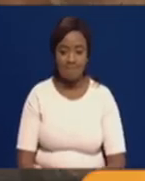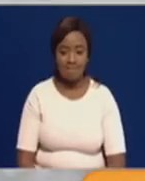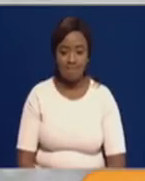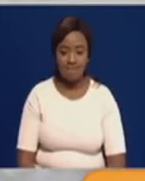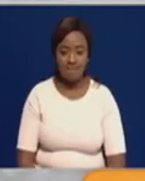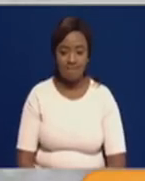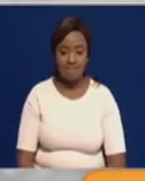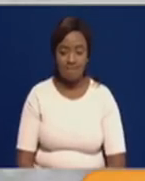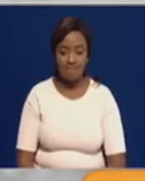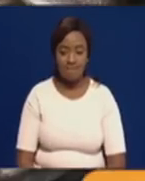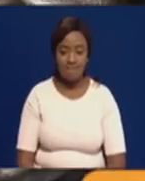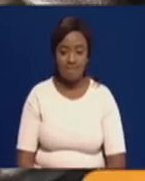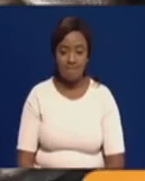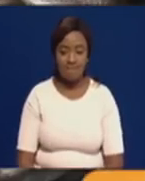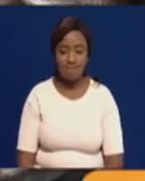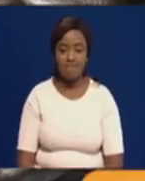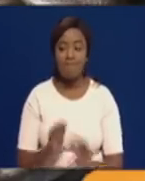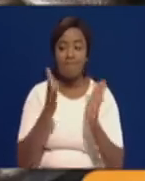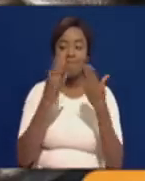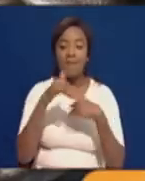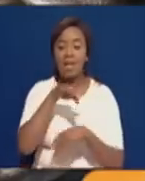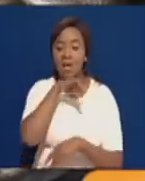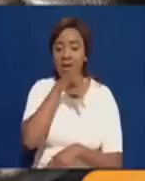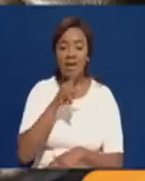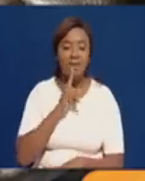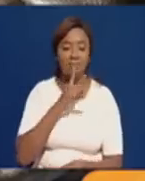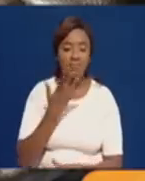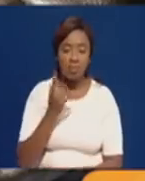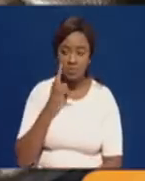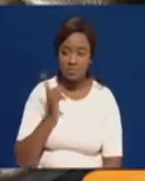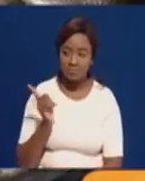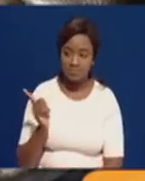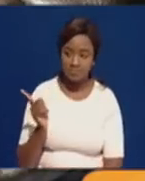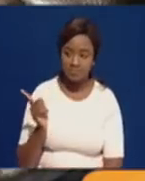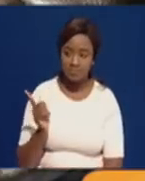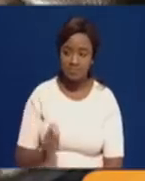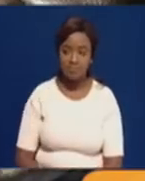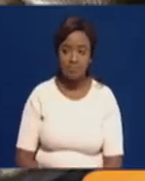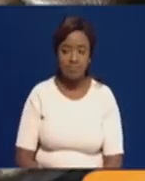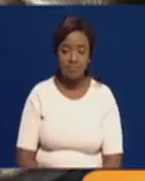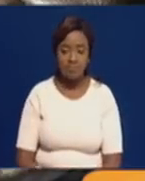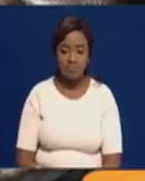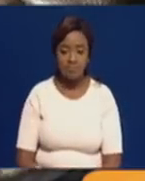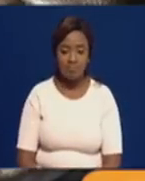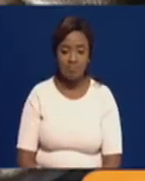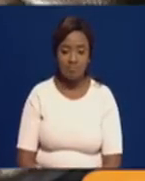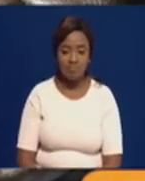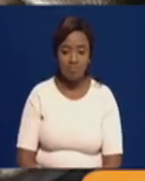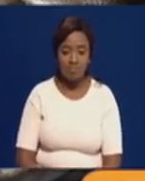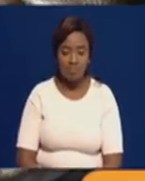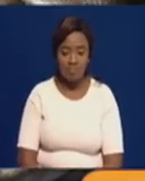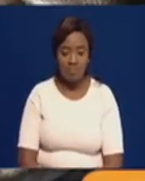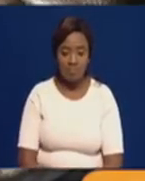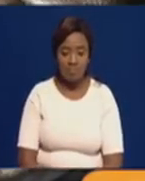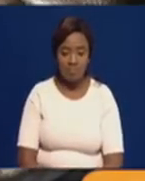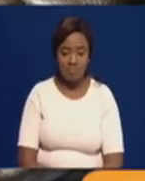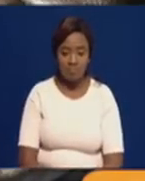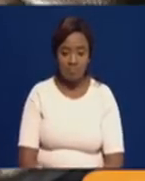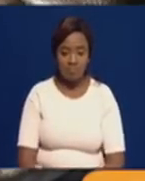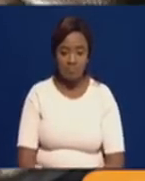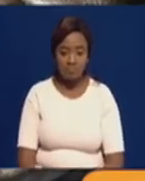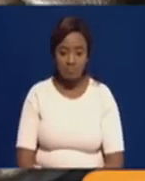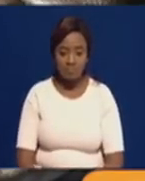air. Opposition leader Raila Odinga termed the departed and celebrated broadcaster as a trailblazer who influenced many women to join the